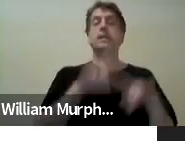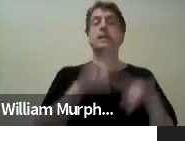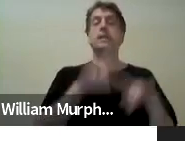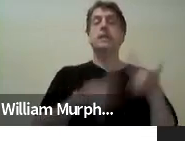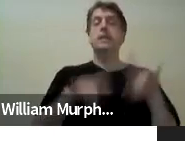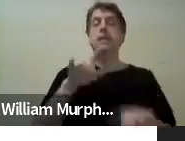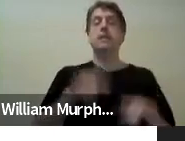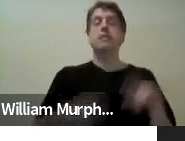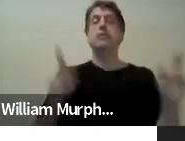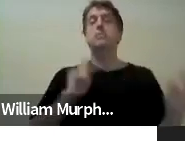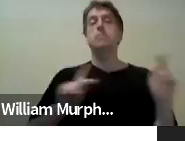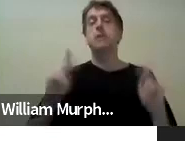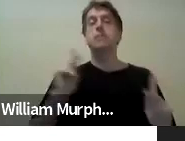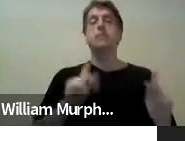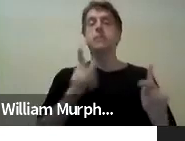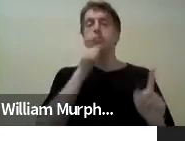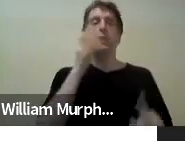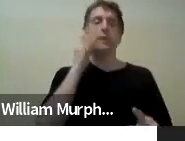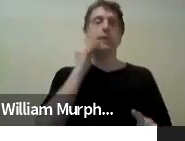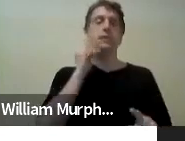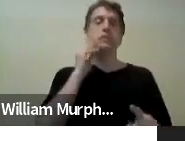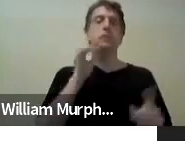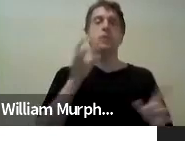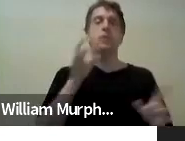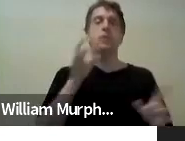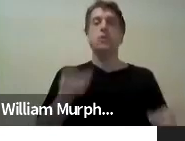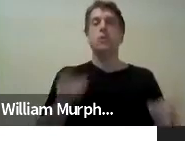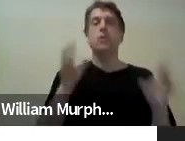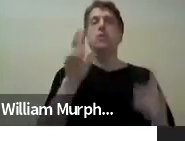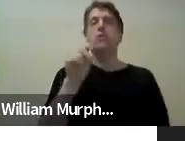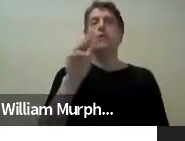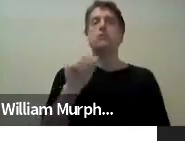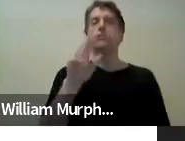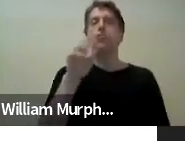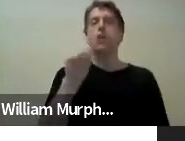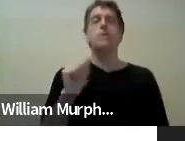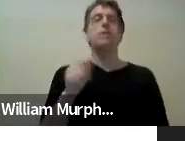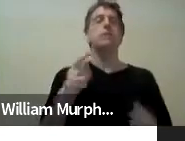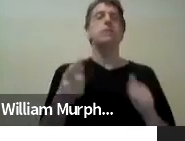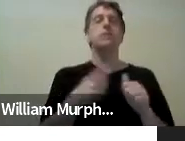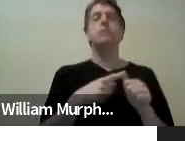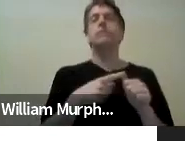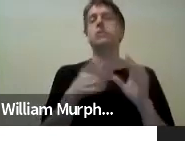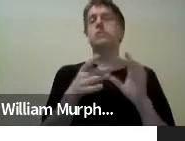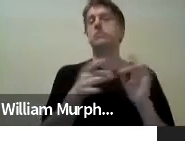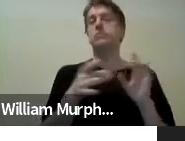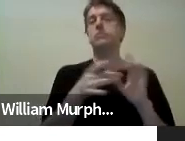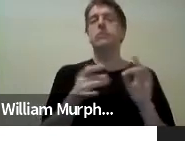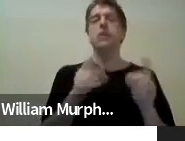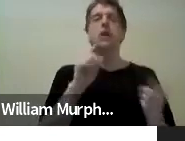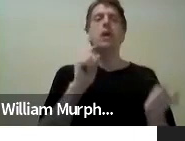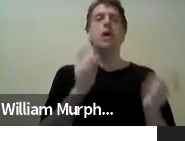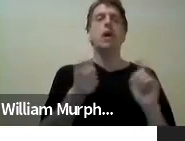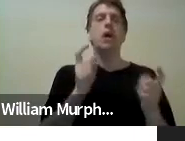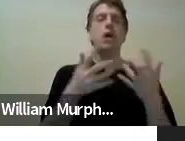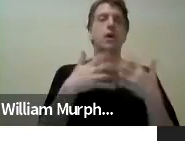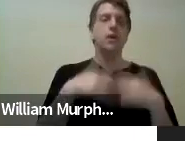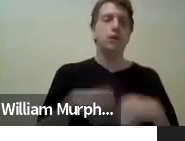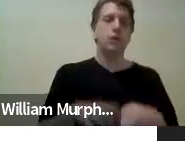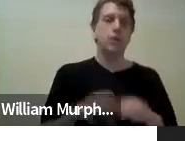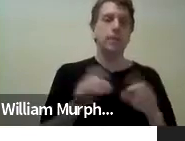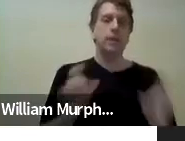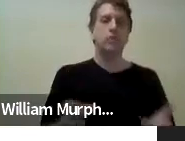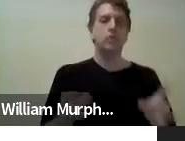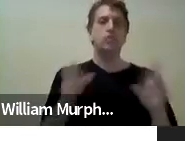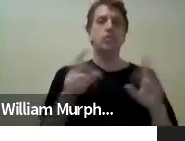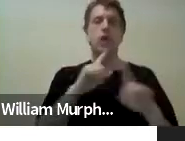have experienced trauma. So the first thing that I'll talk about is accommodating trauma responses. A